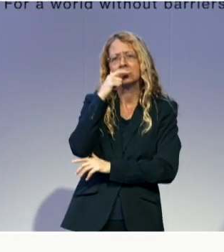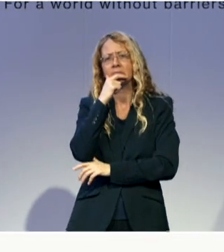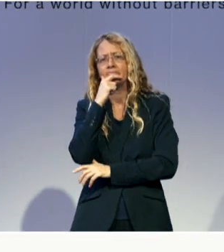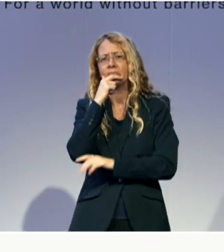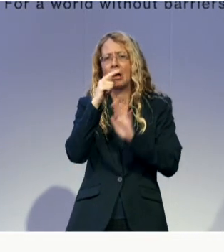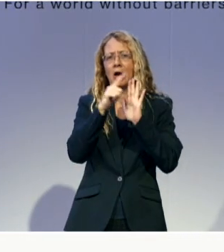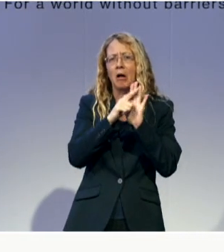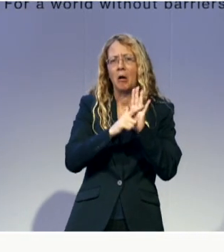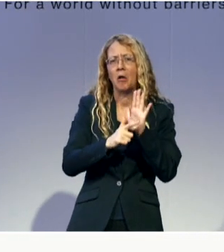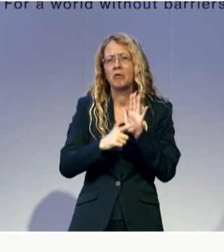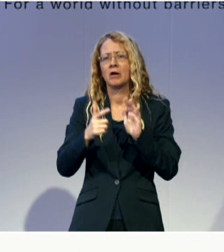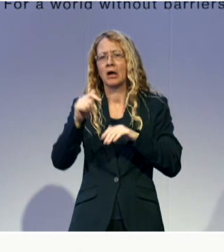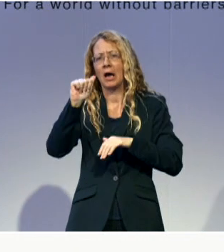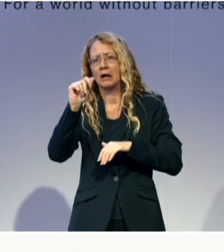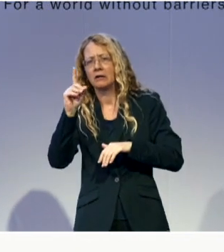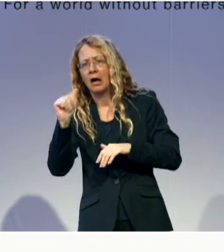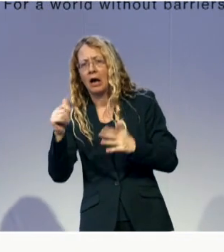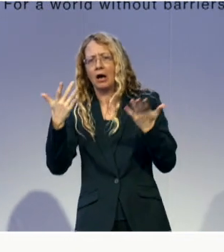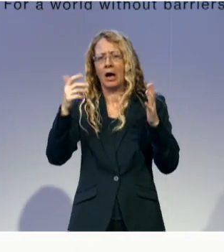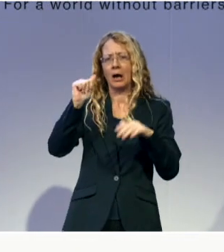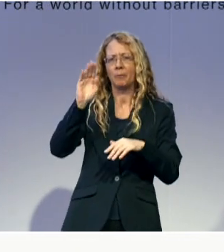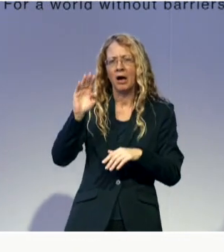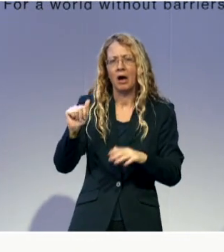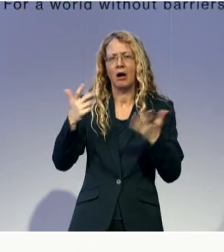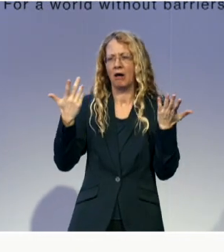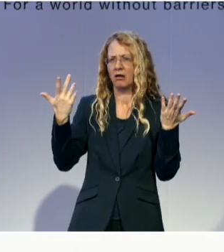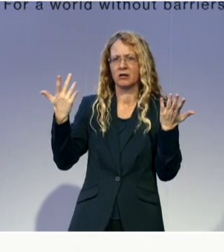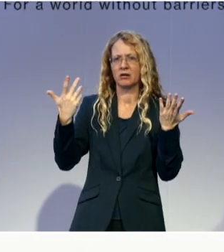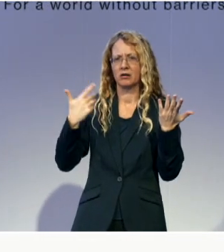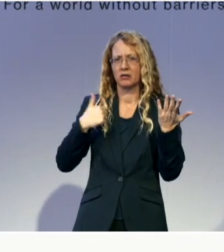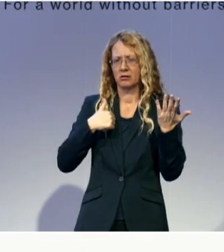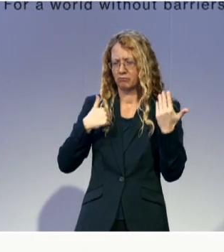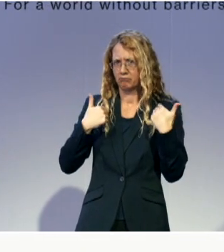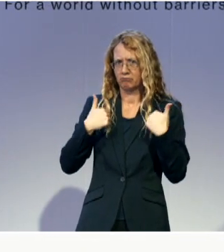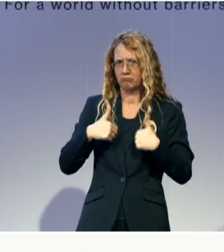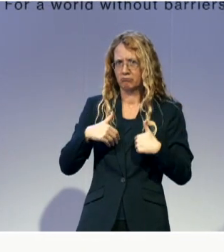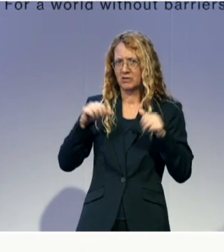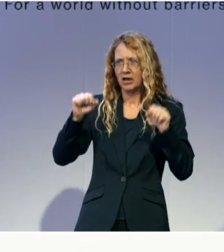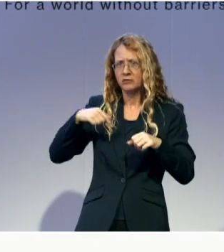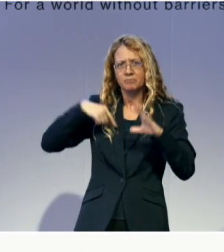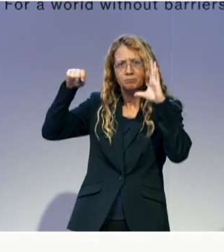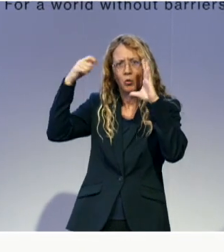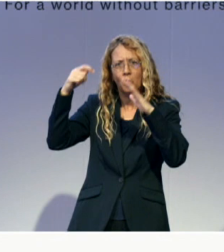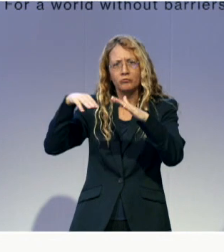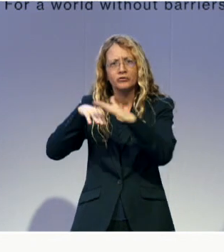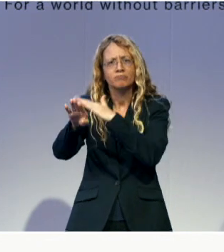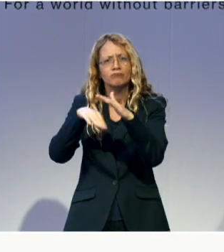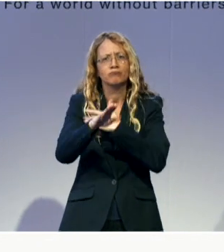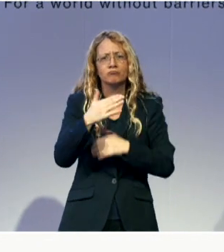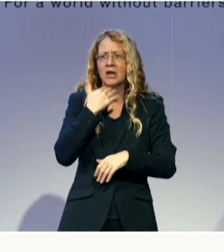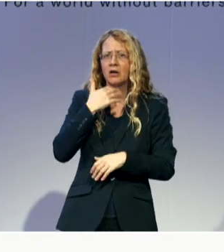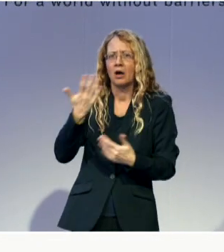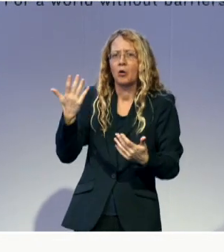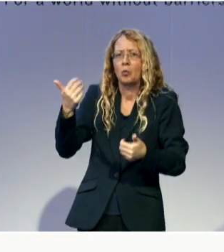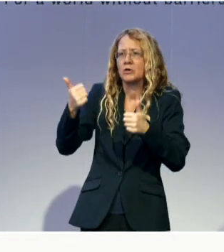or where someone like me could show up to a movie theater in any country and just know that